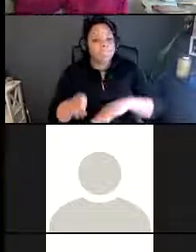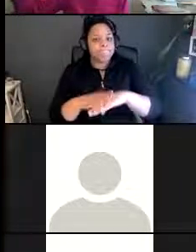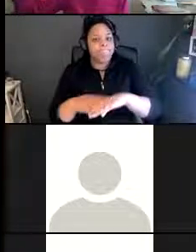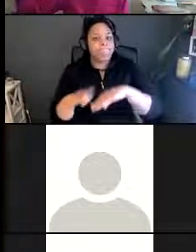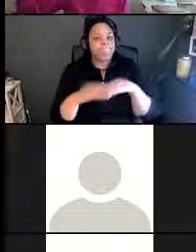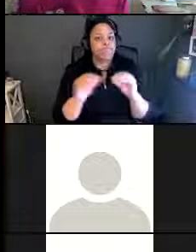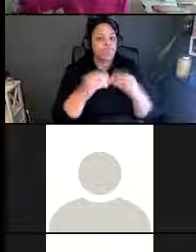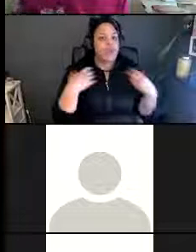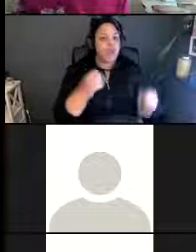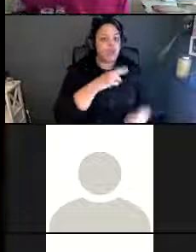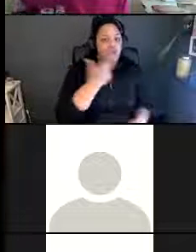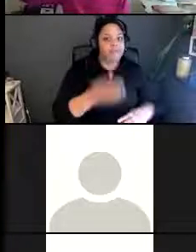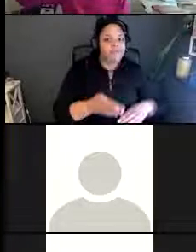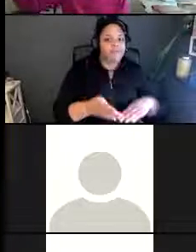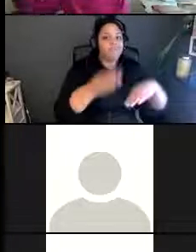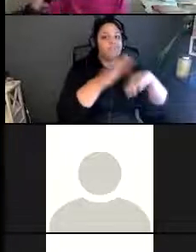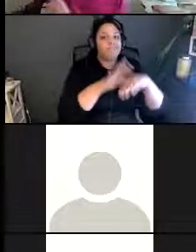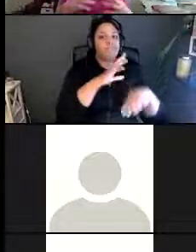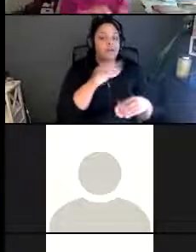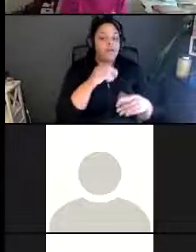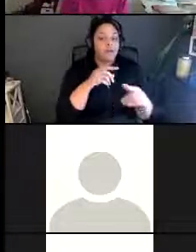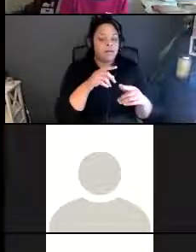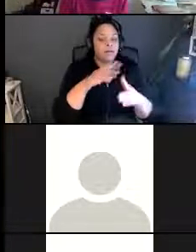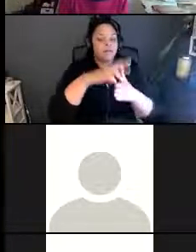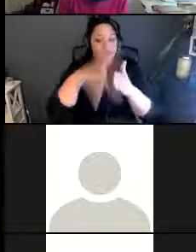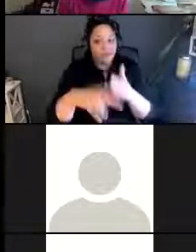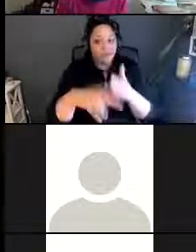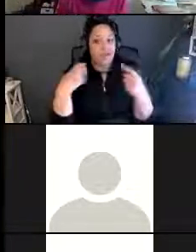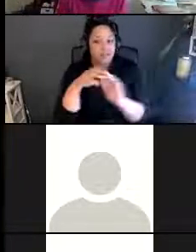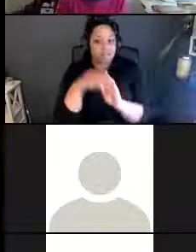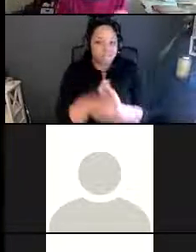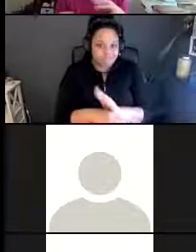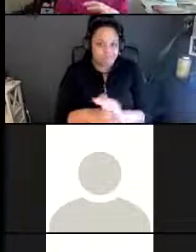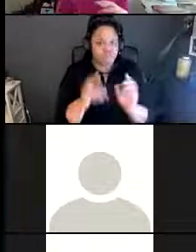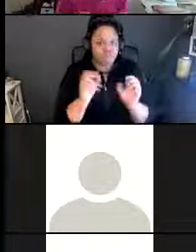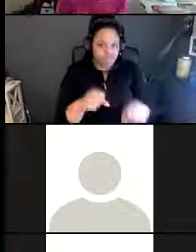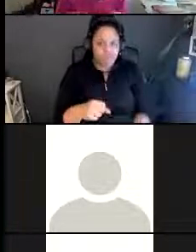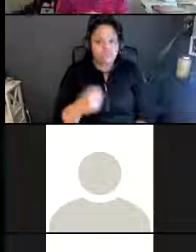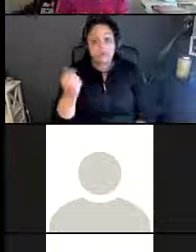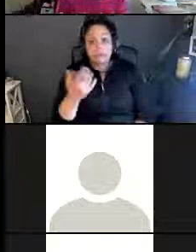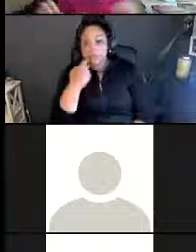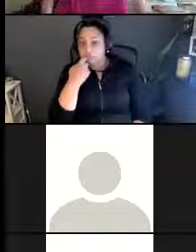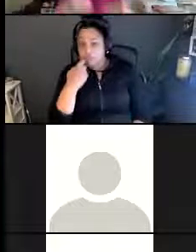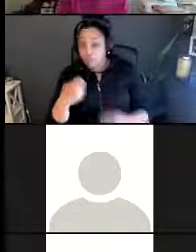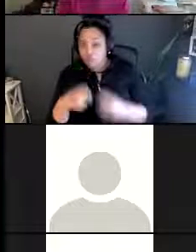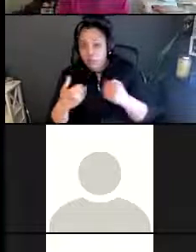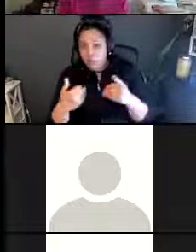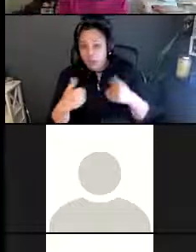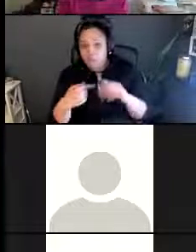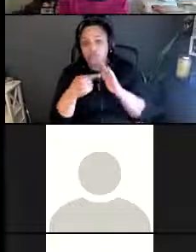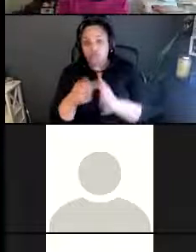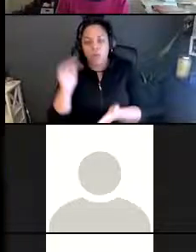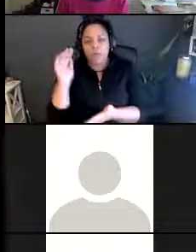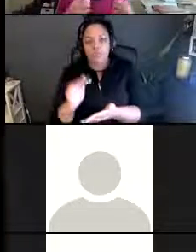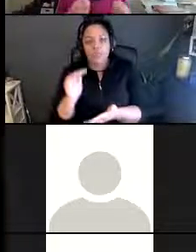risk factors and poor health outcomes, and those who have gambling problems show lower